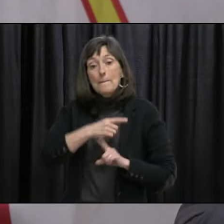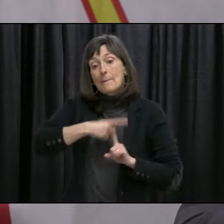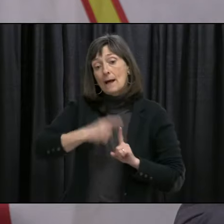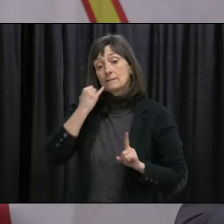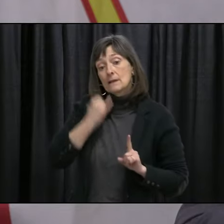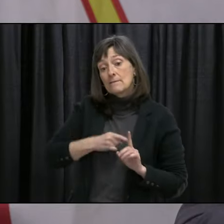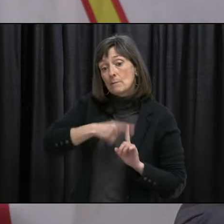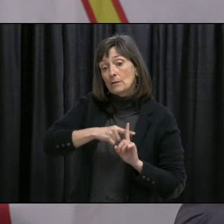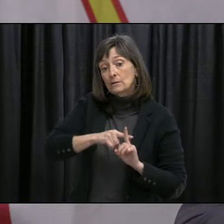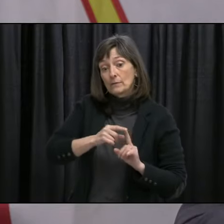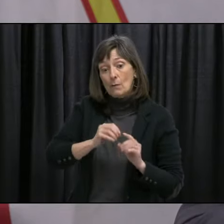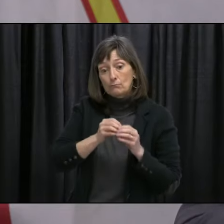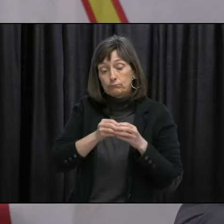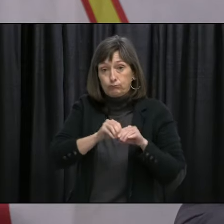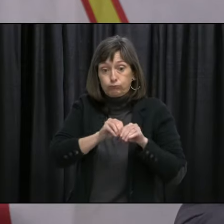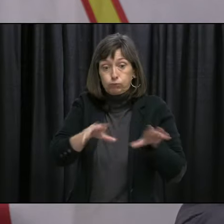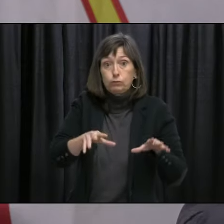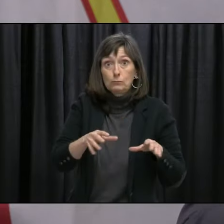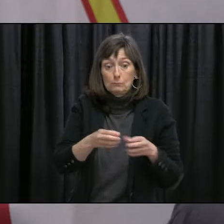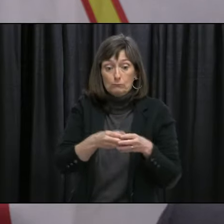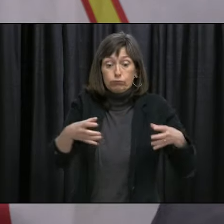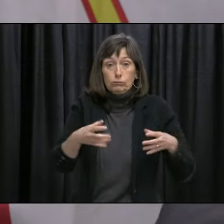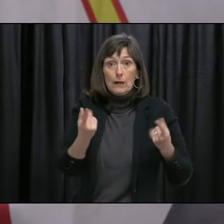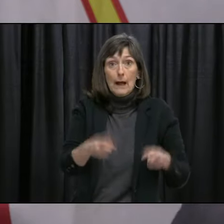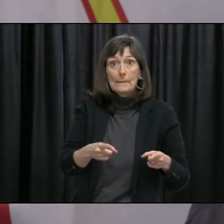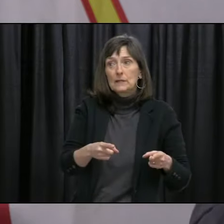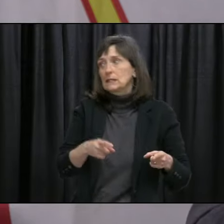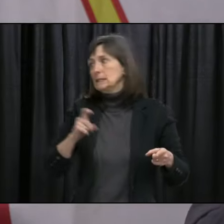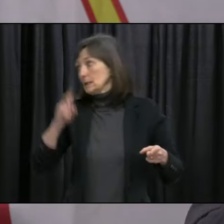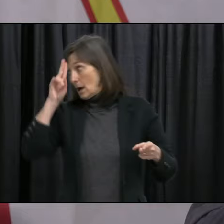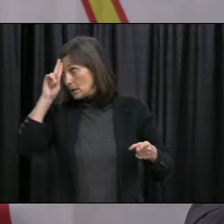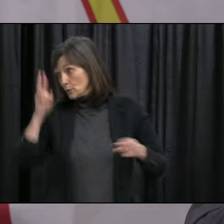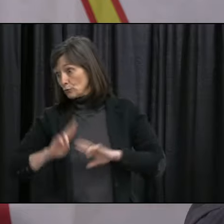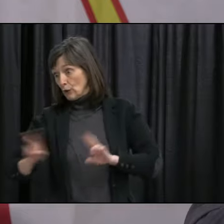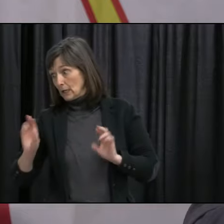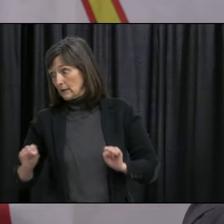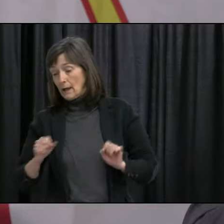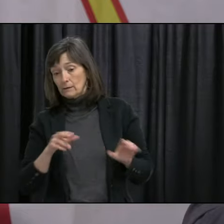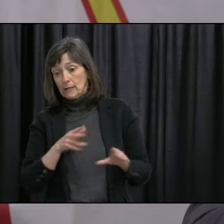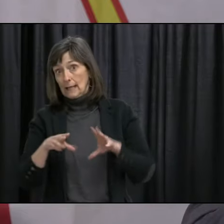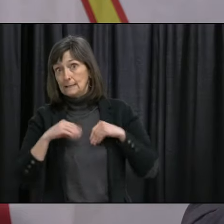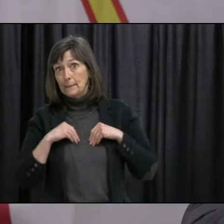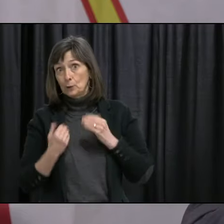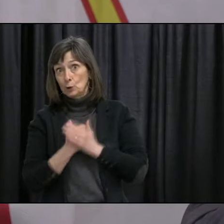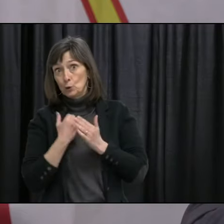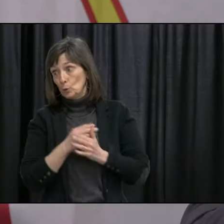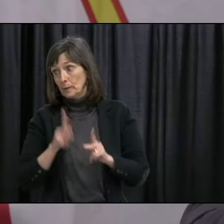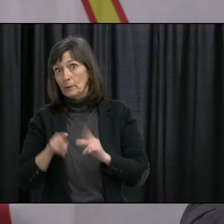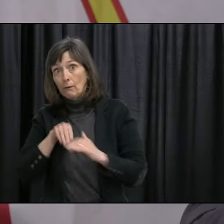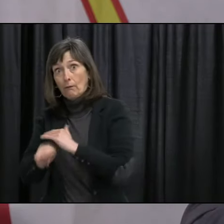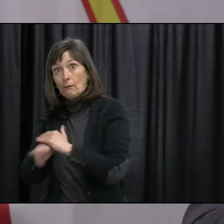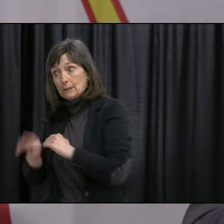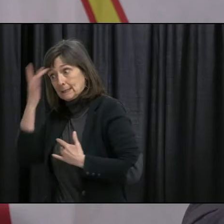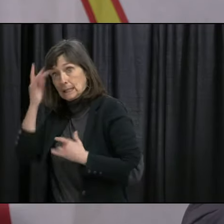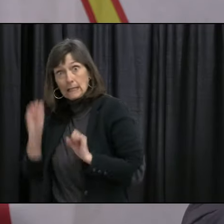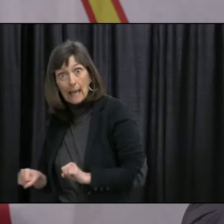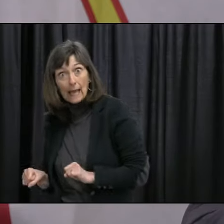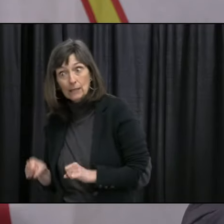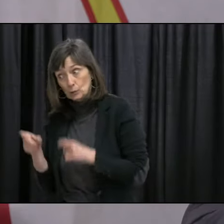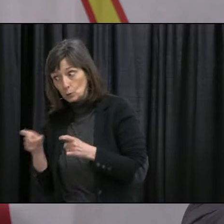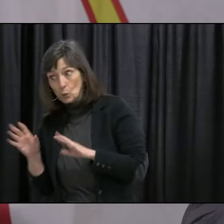to a flare-up or a setback as we move our way and with de-escalating the measures that have been put in place on the advice